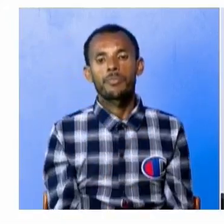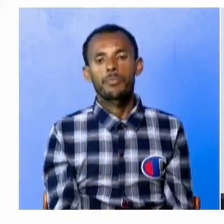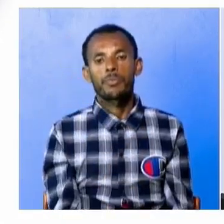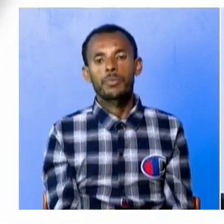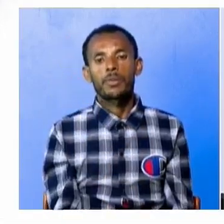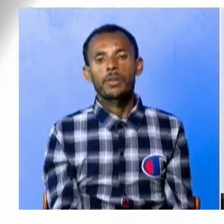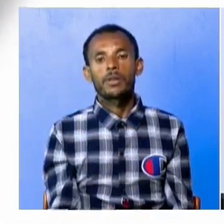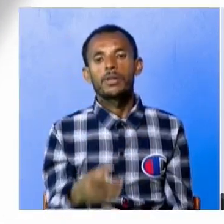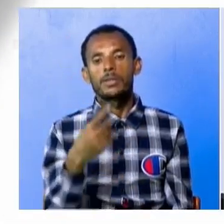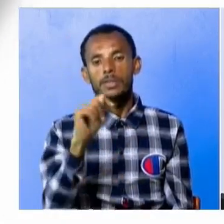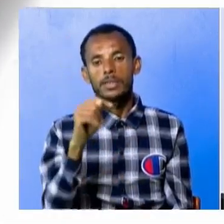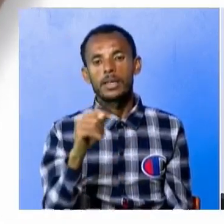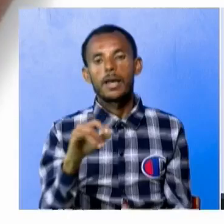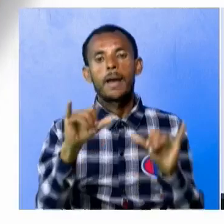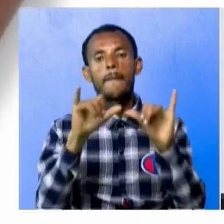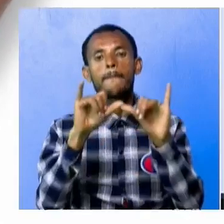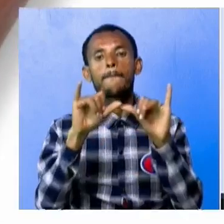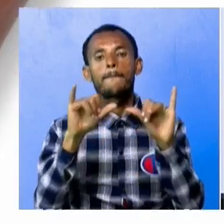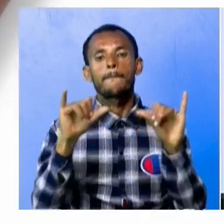the measure of